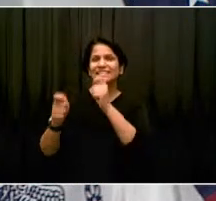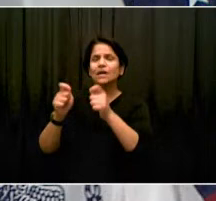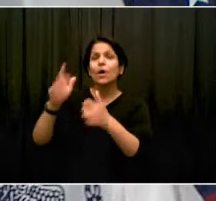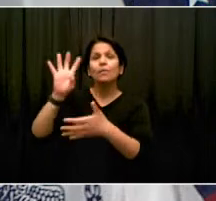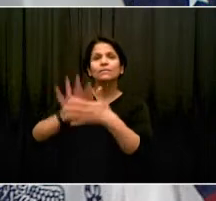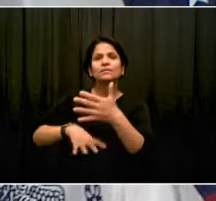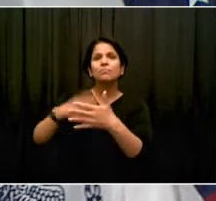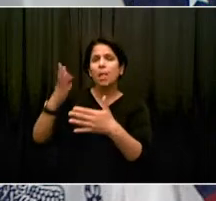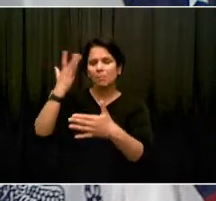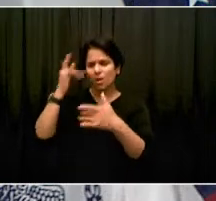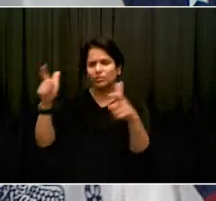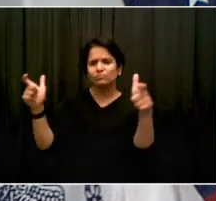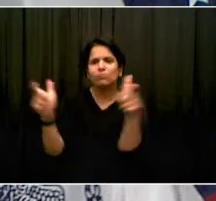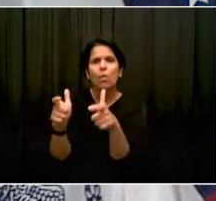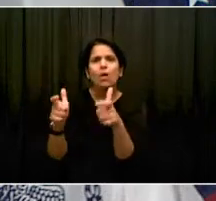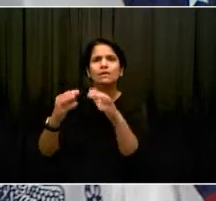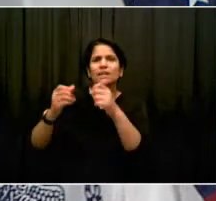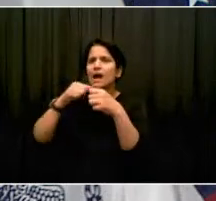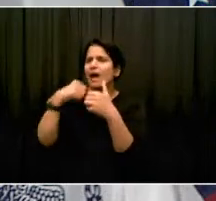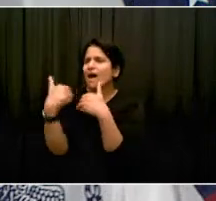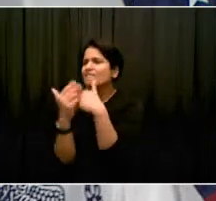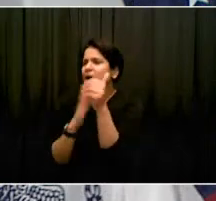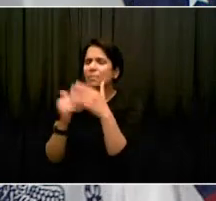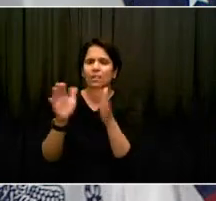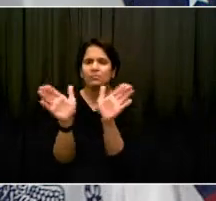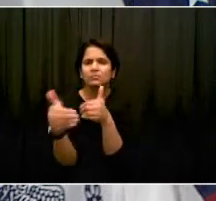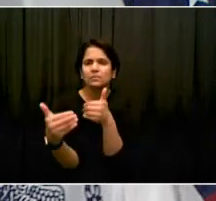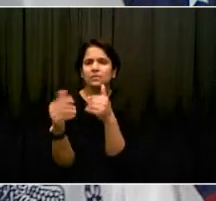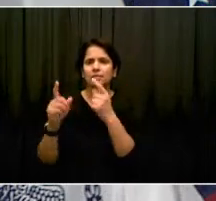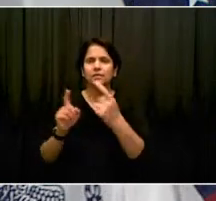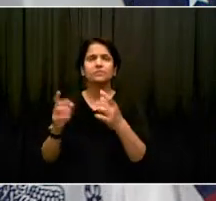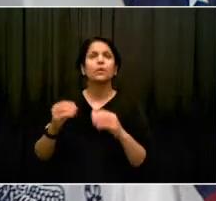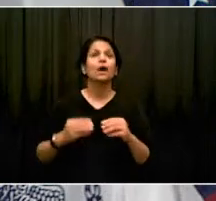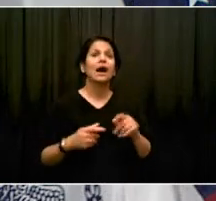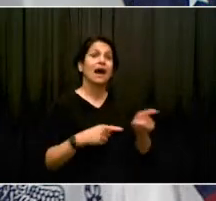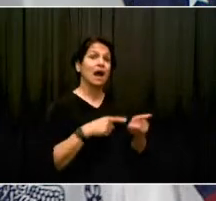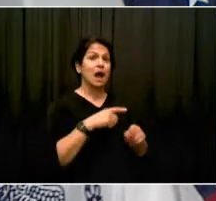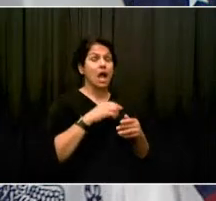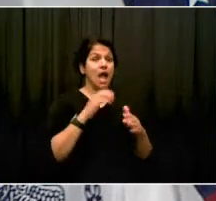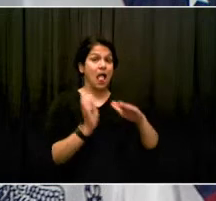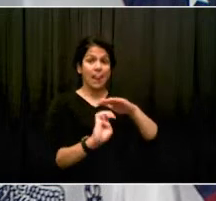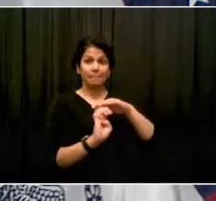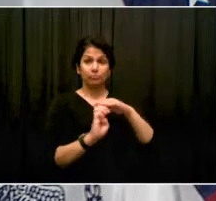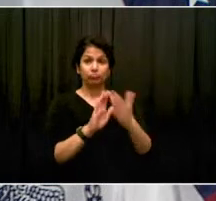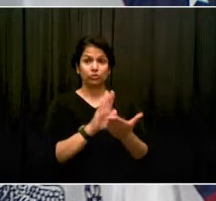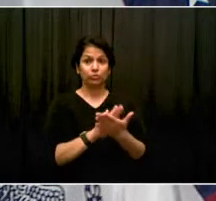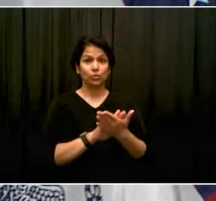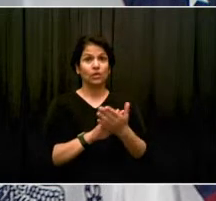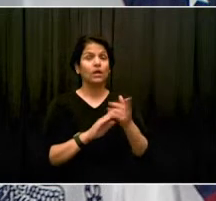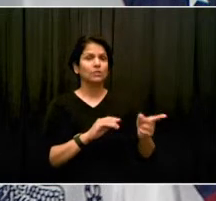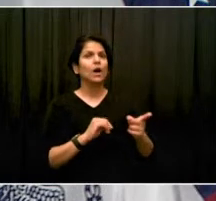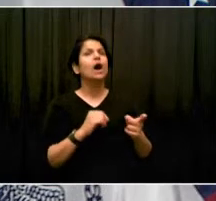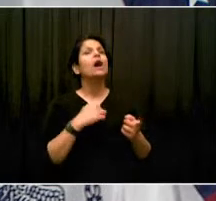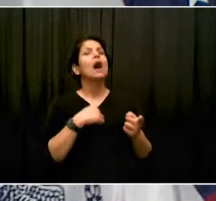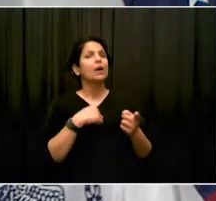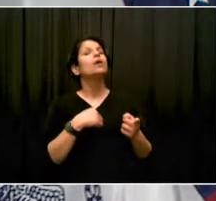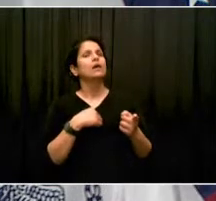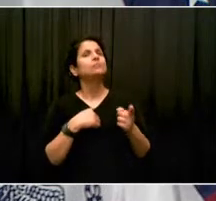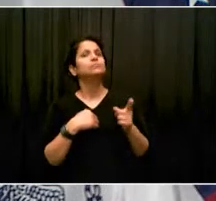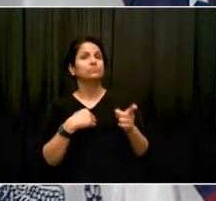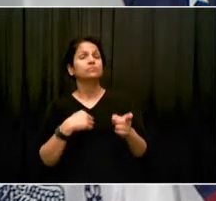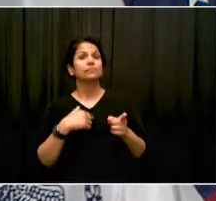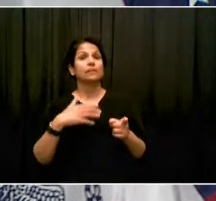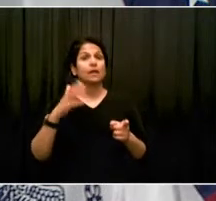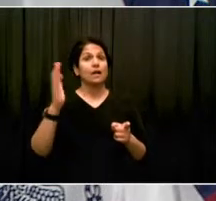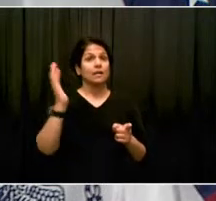norm, especially in the elementary schools, where now we're able to go to 3 feet. Look, the bottom line is we